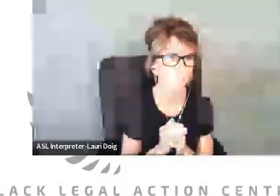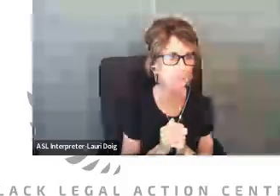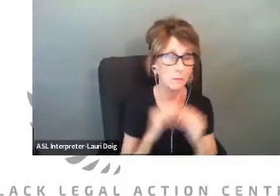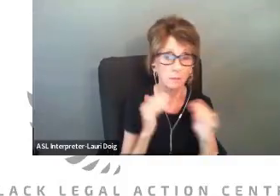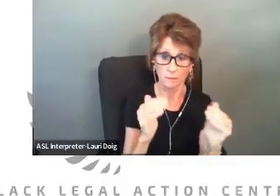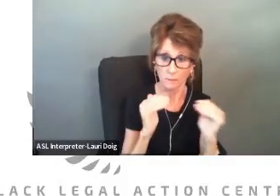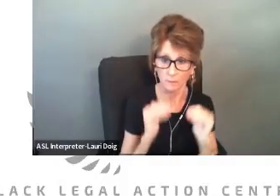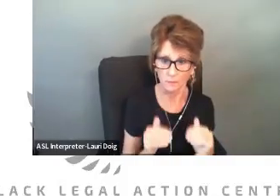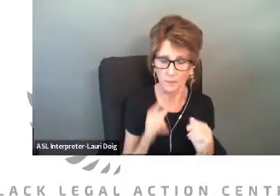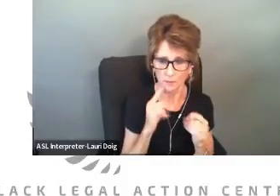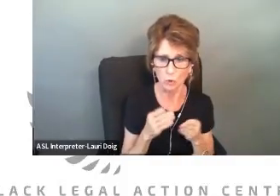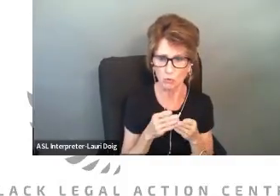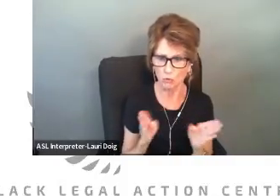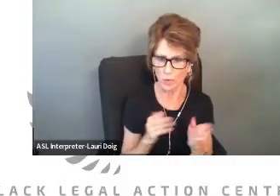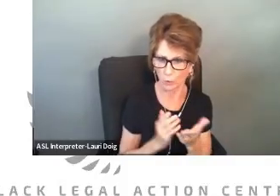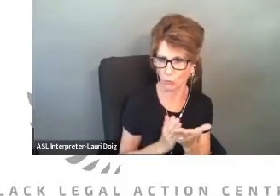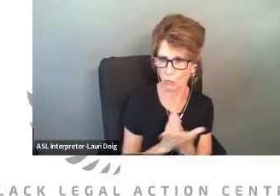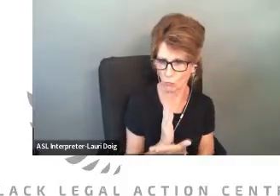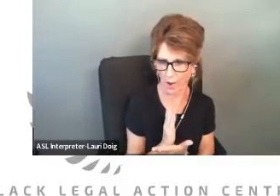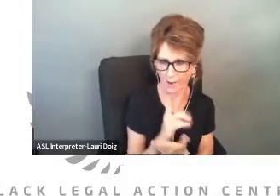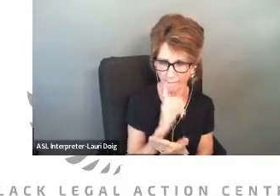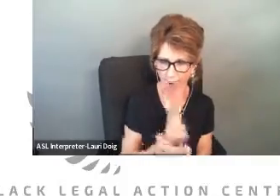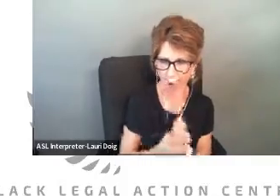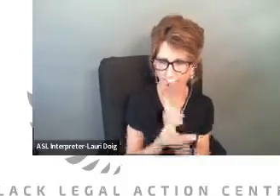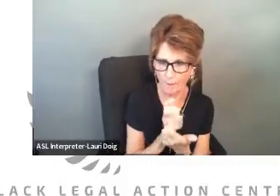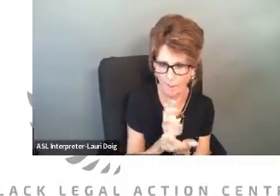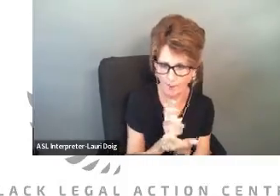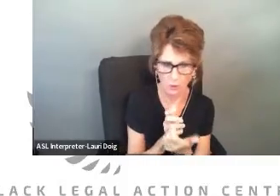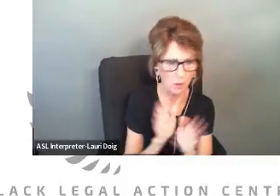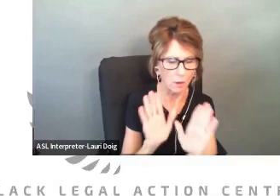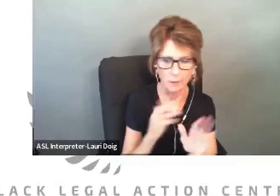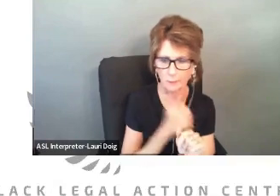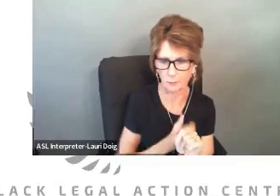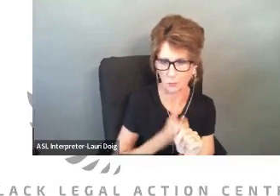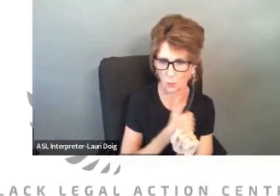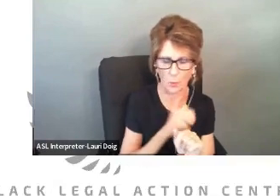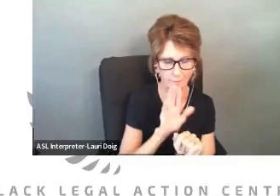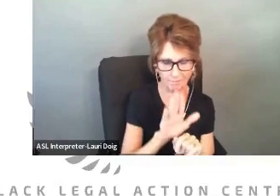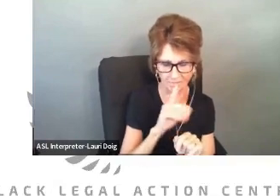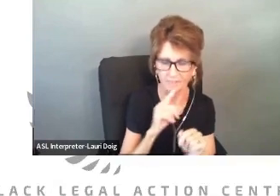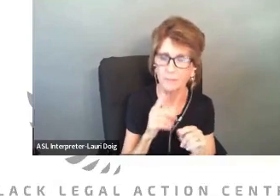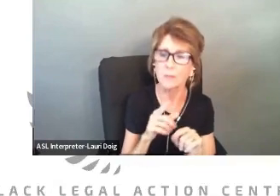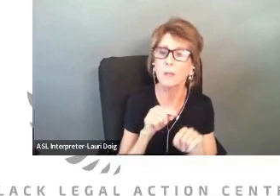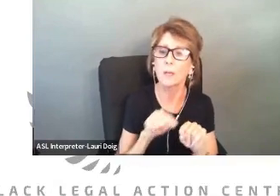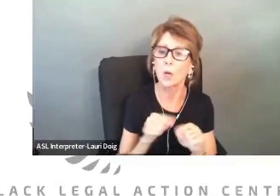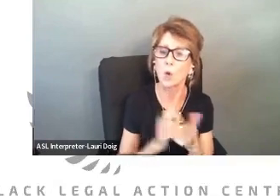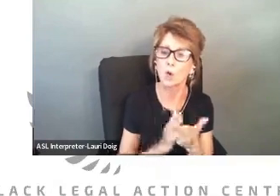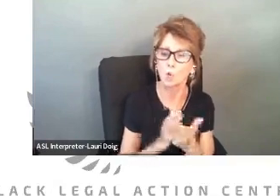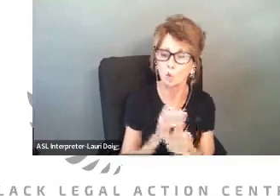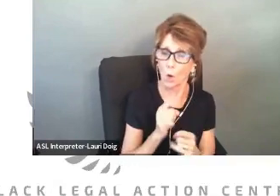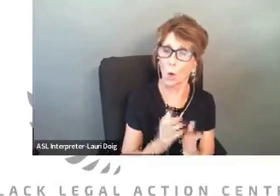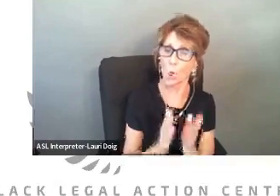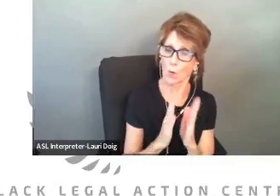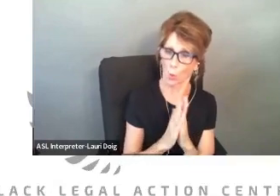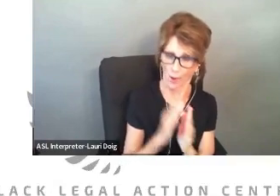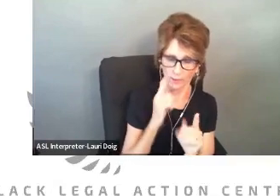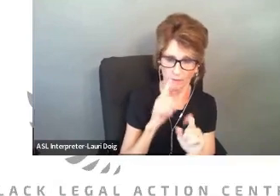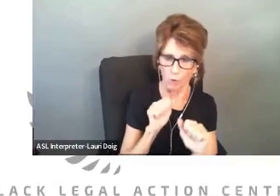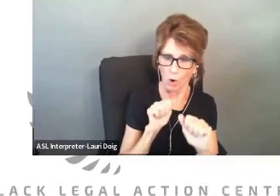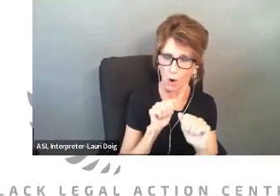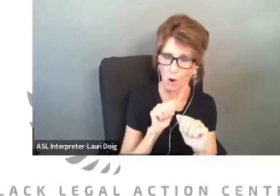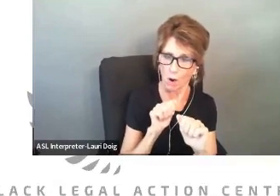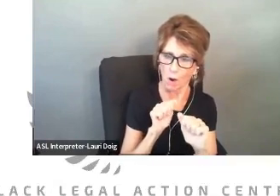general right to accommodation. Well, sorry, the request for accommodation. So here's what that request looks like. And this is where we're going to start